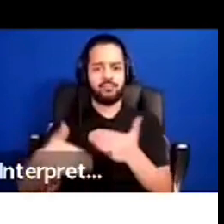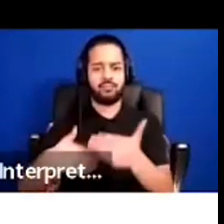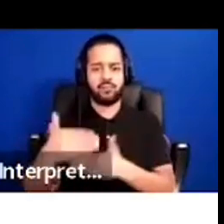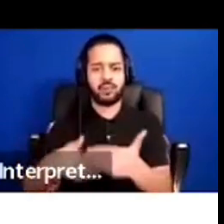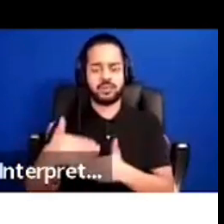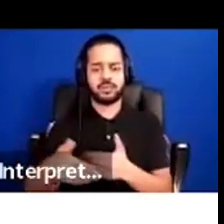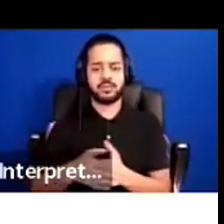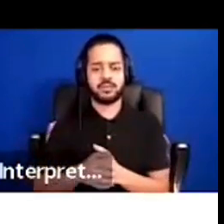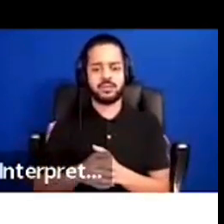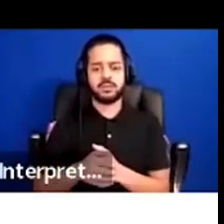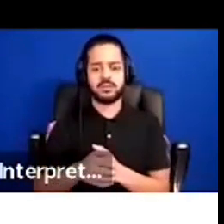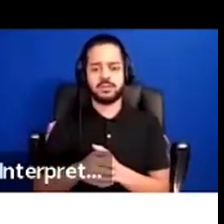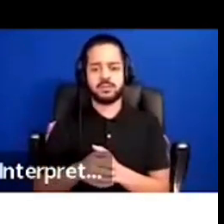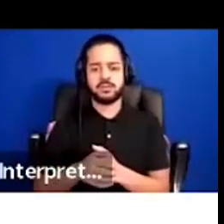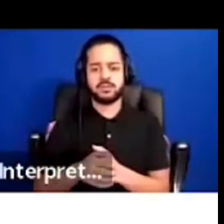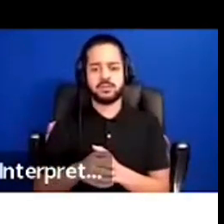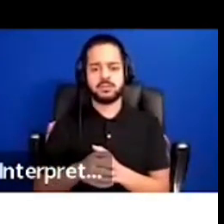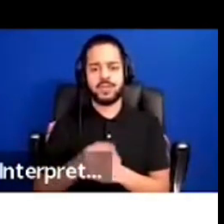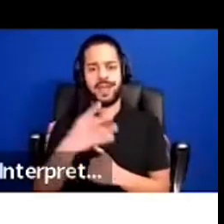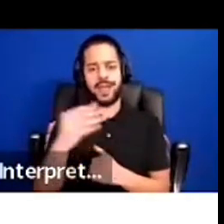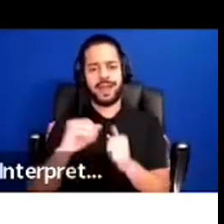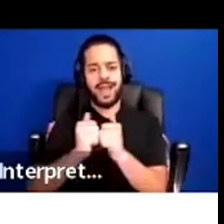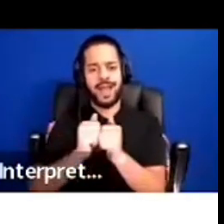the IEPs.